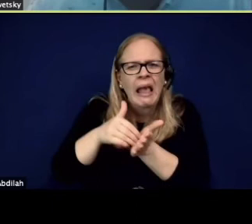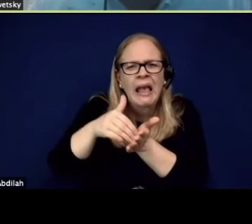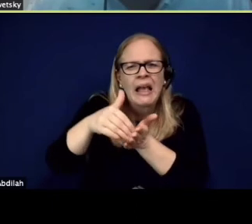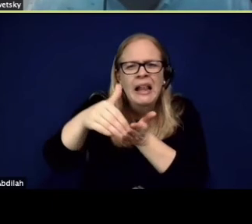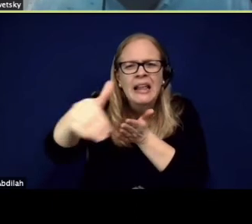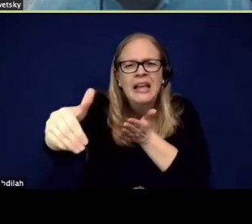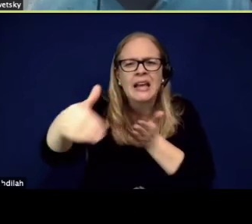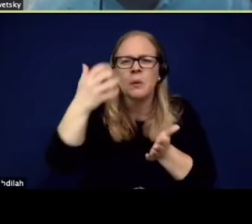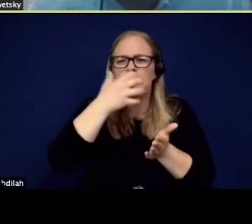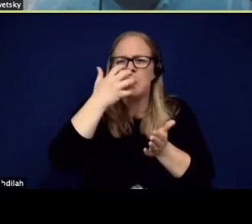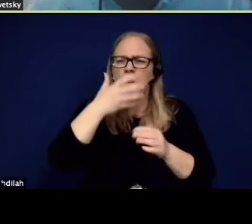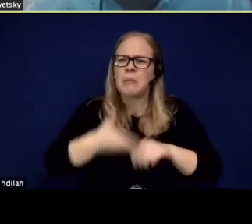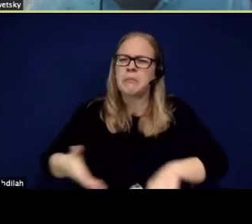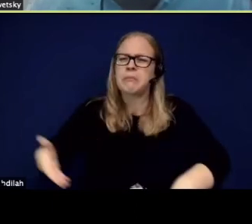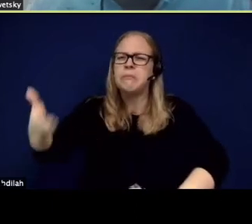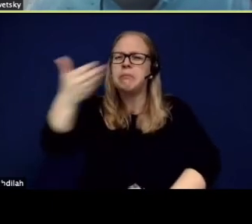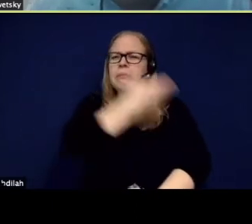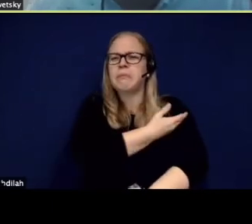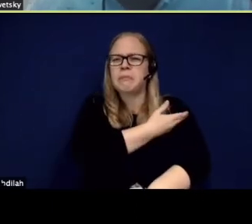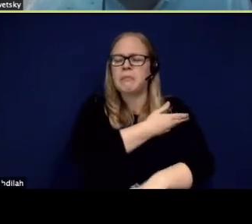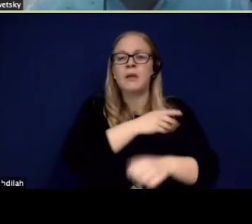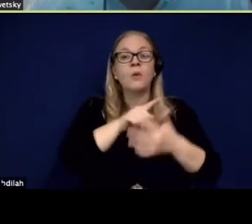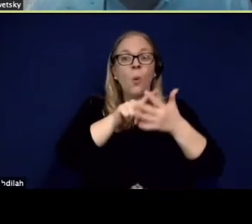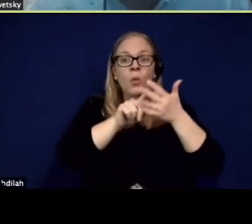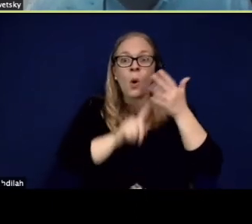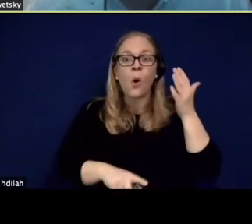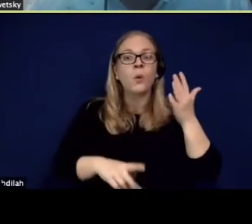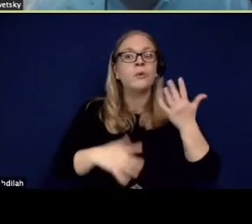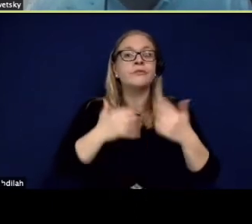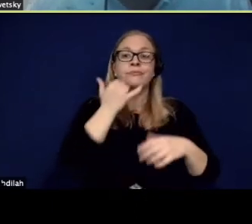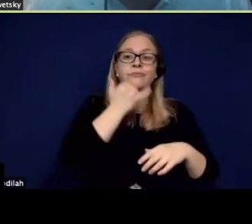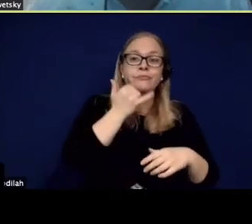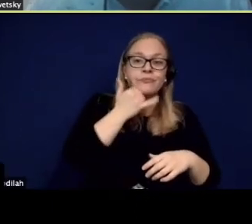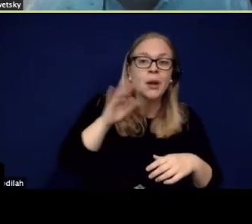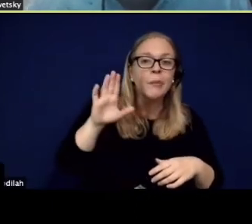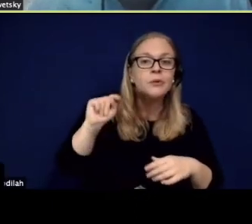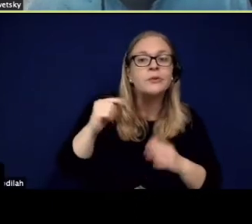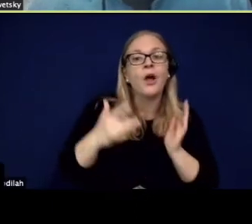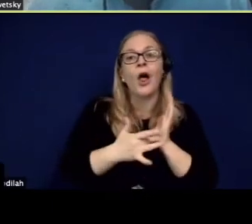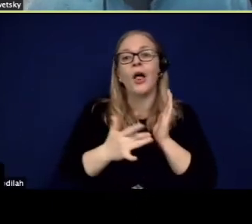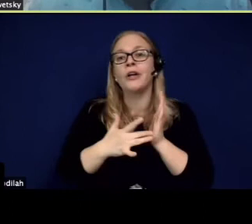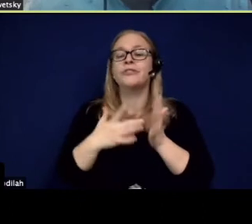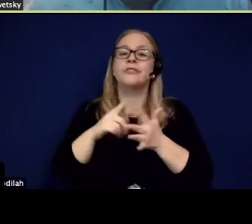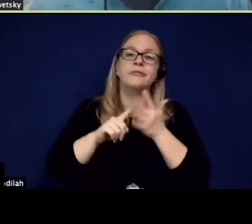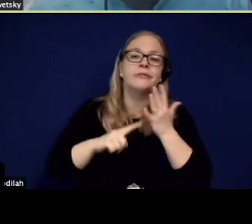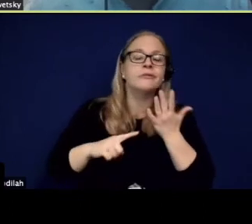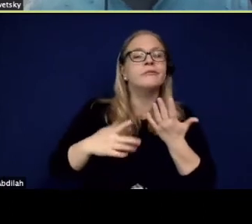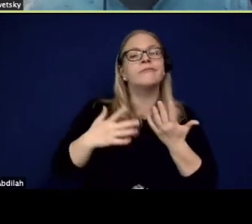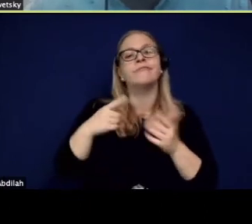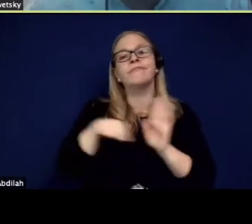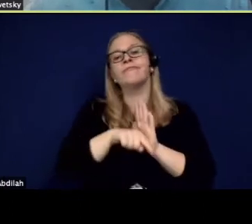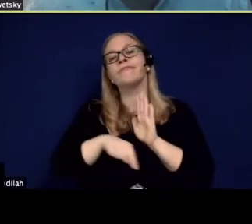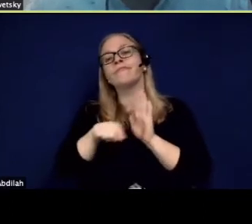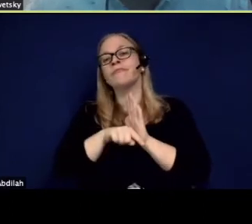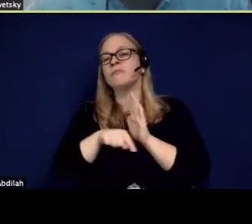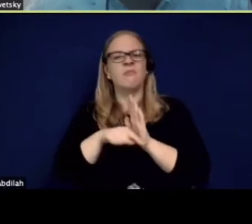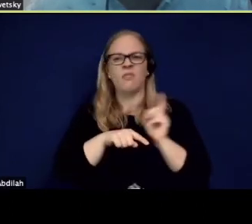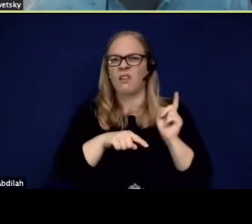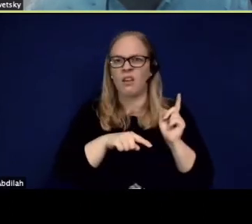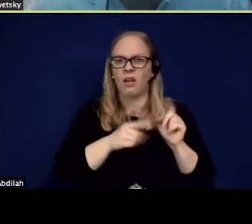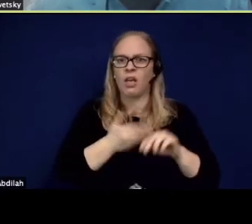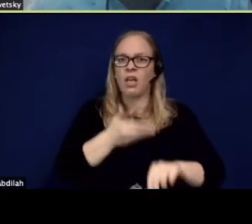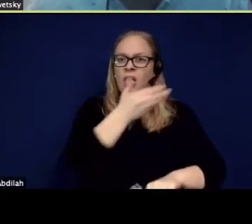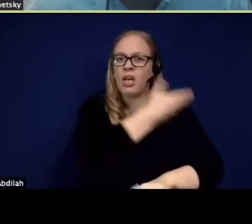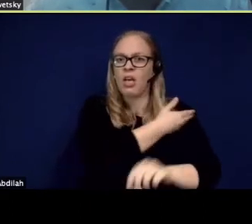these deficiencies that were inherent with the Bluetooth transmission. And now it allows for